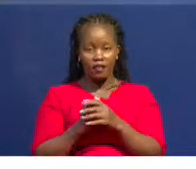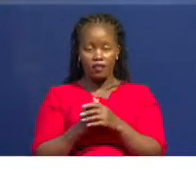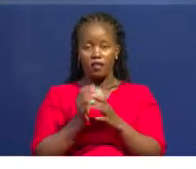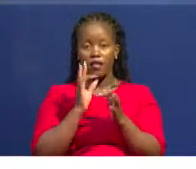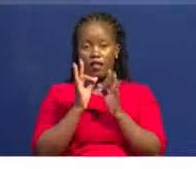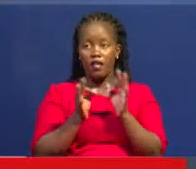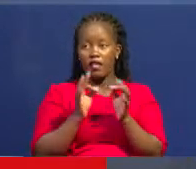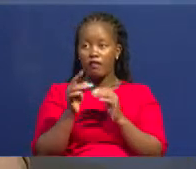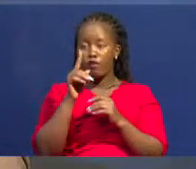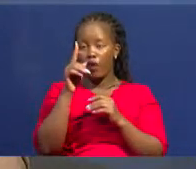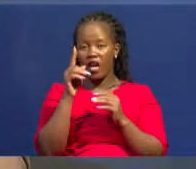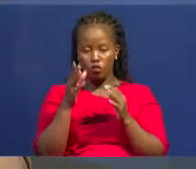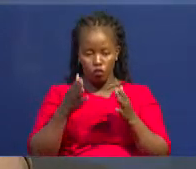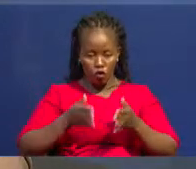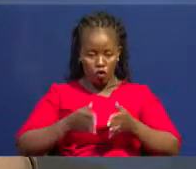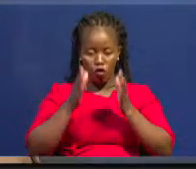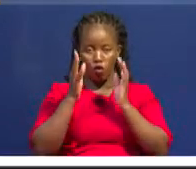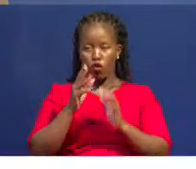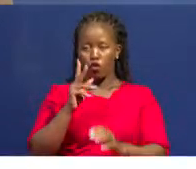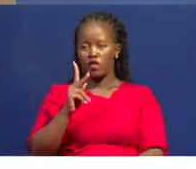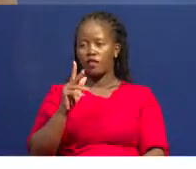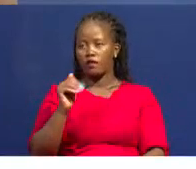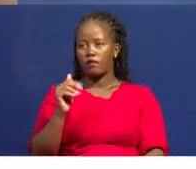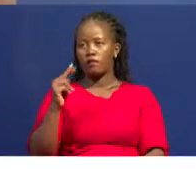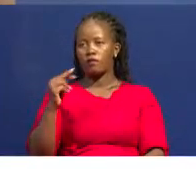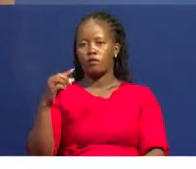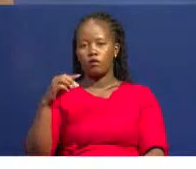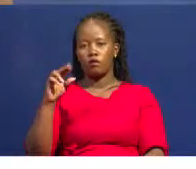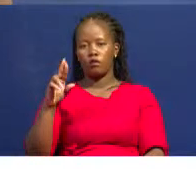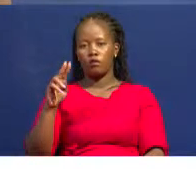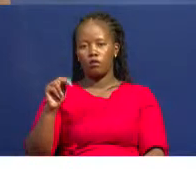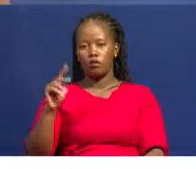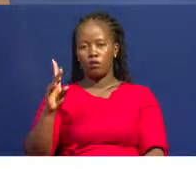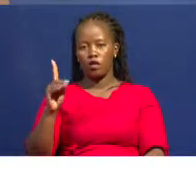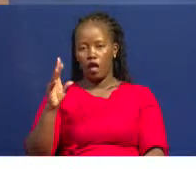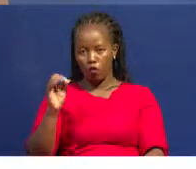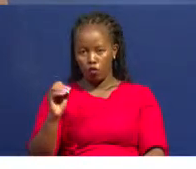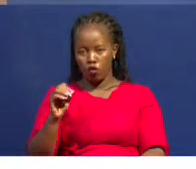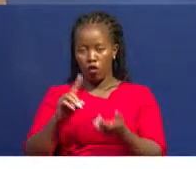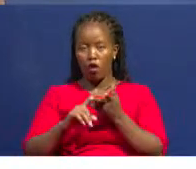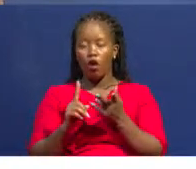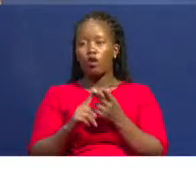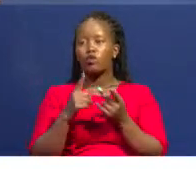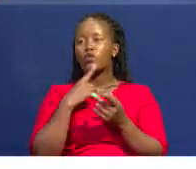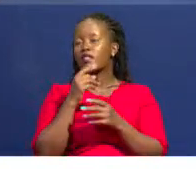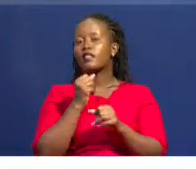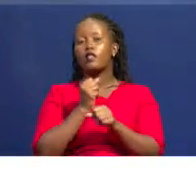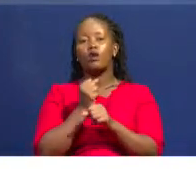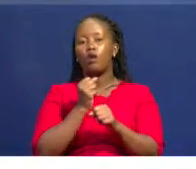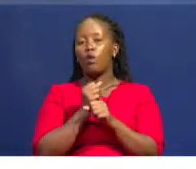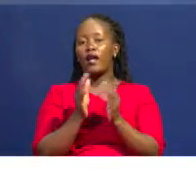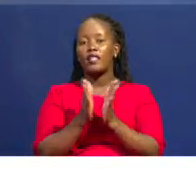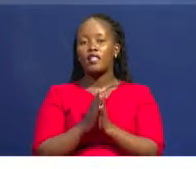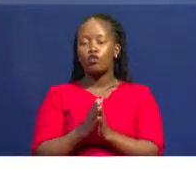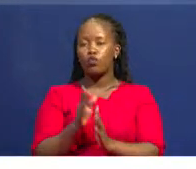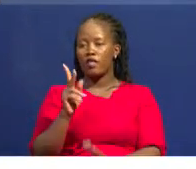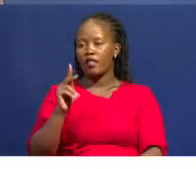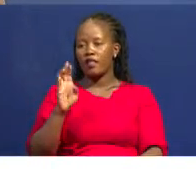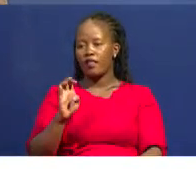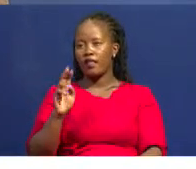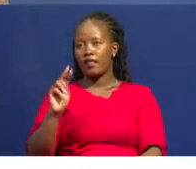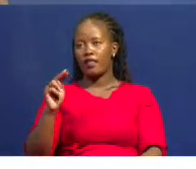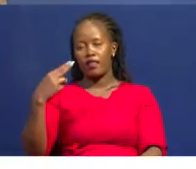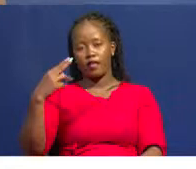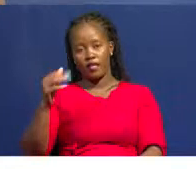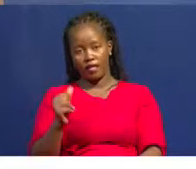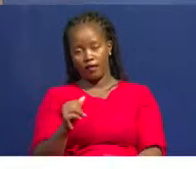Road, it's a new road. He was saying that they cooperate with the Kenya. We are with the Kenya. Ask them.